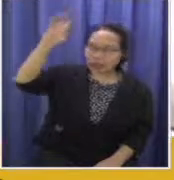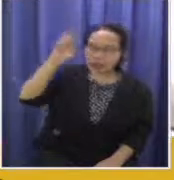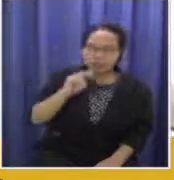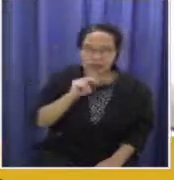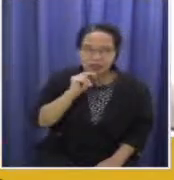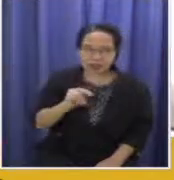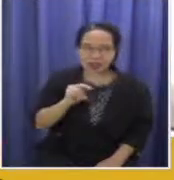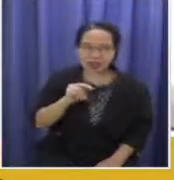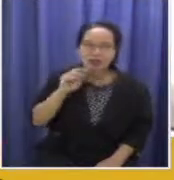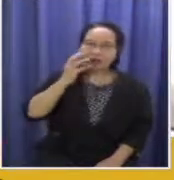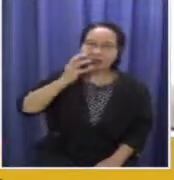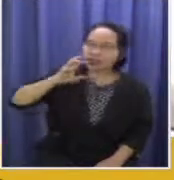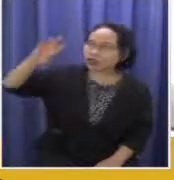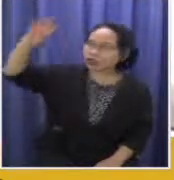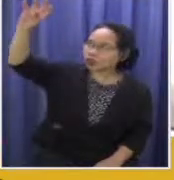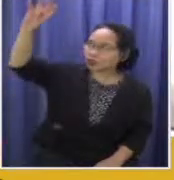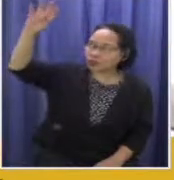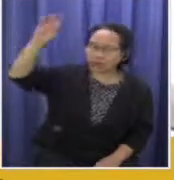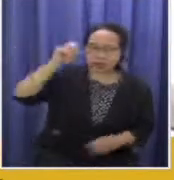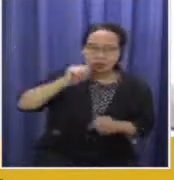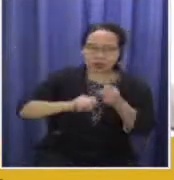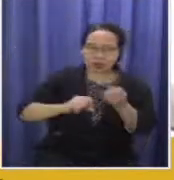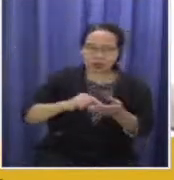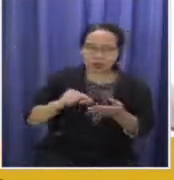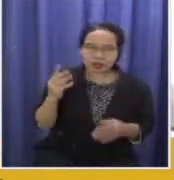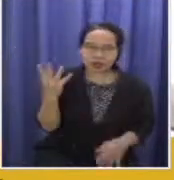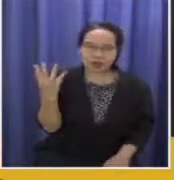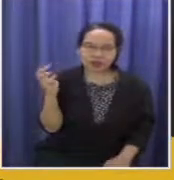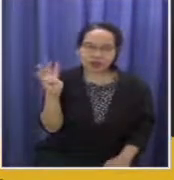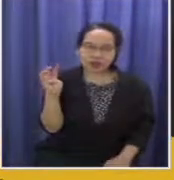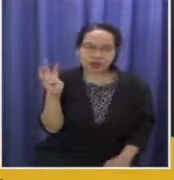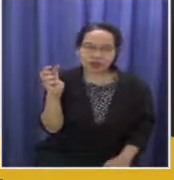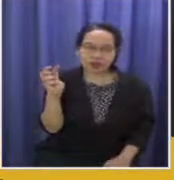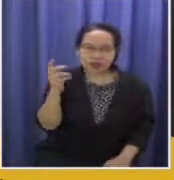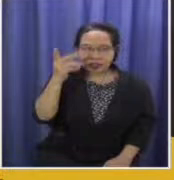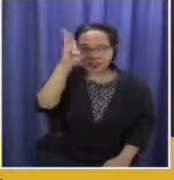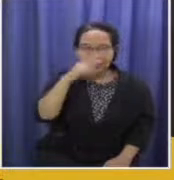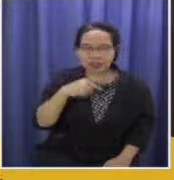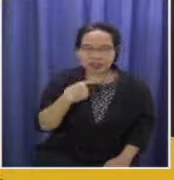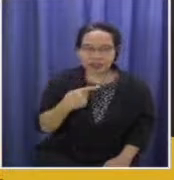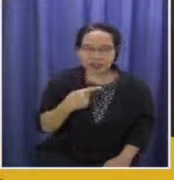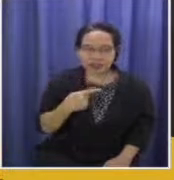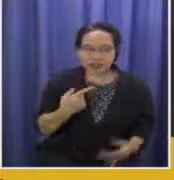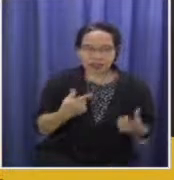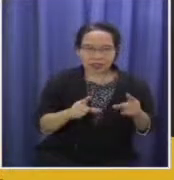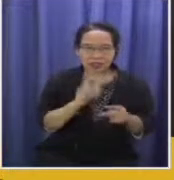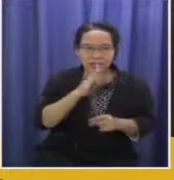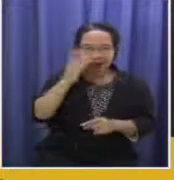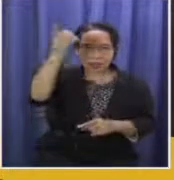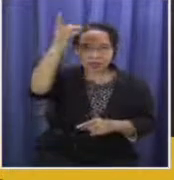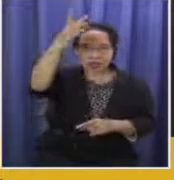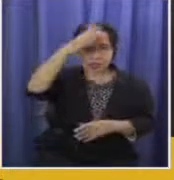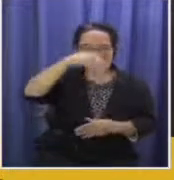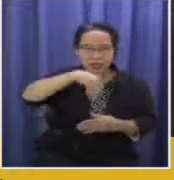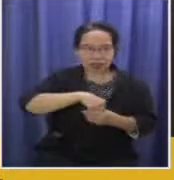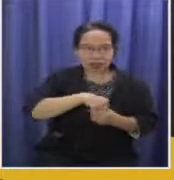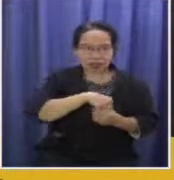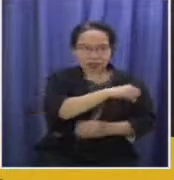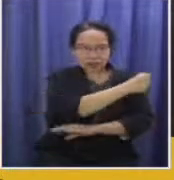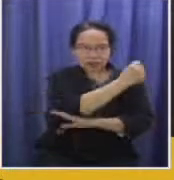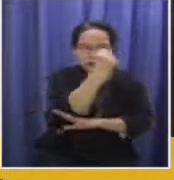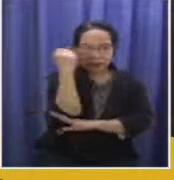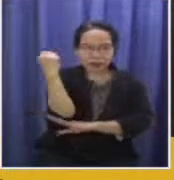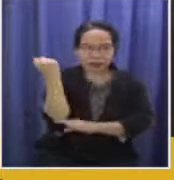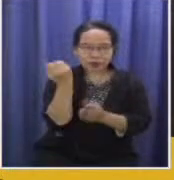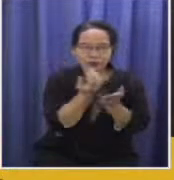necessity of the sun. That's why on verse 14, God said, let there be lights in the firmament